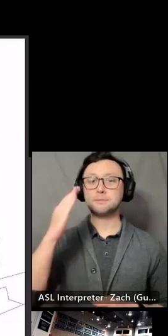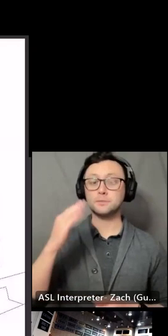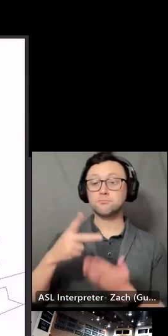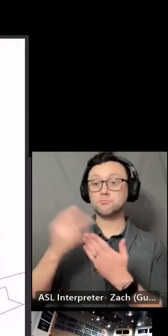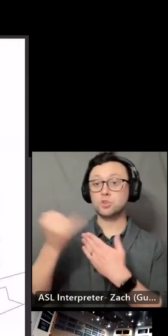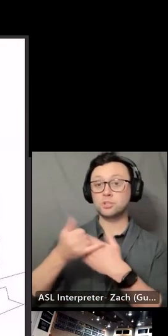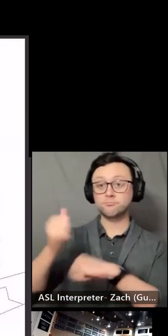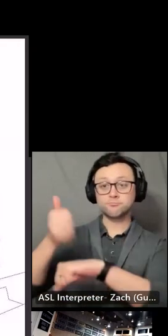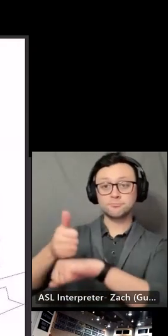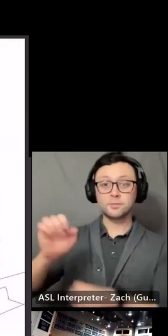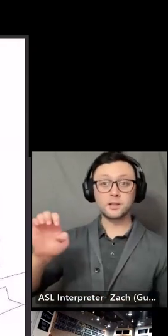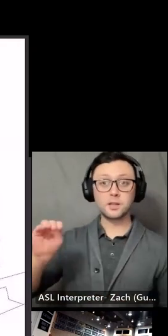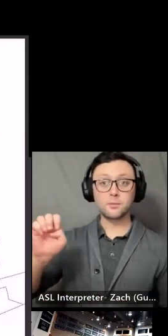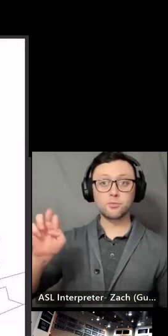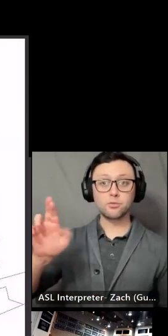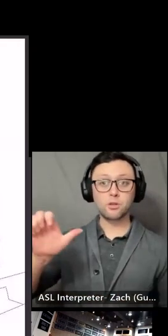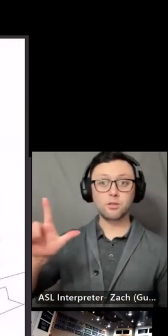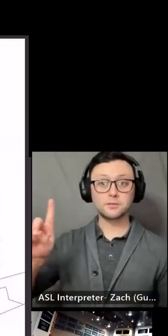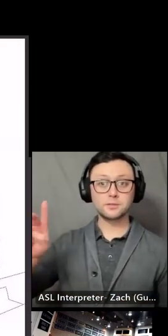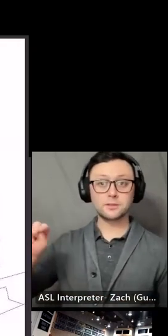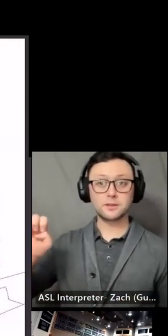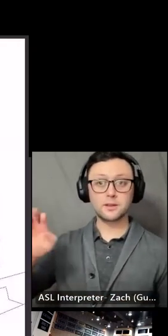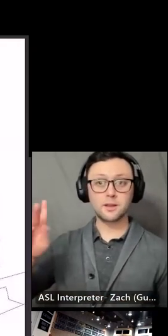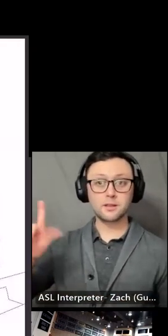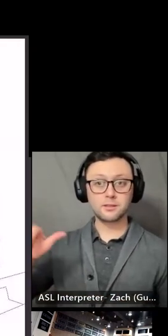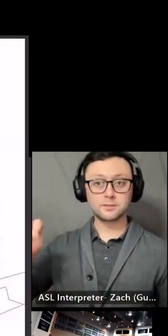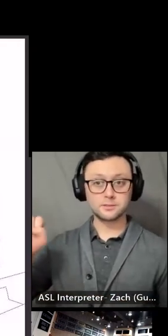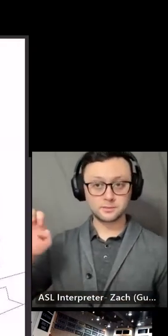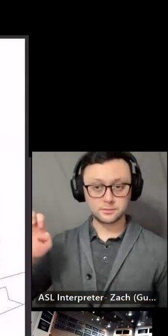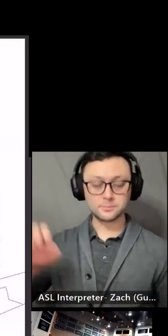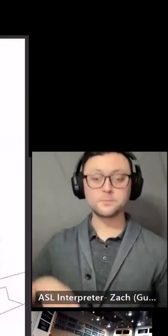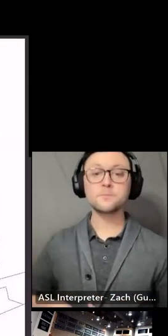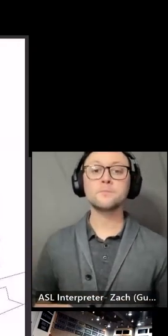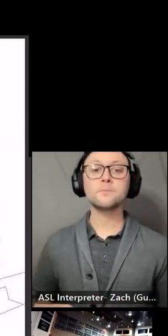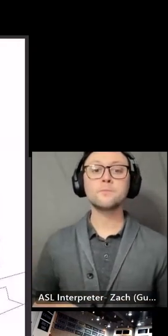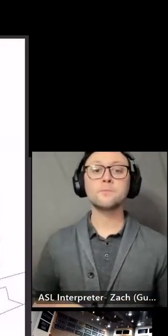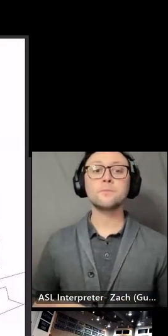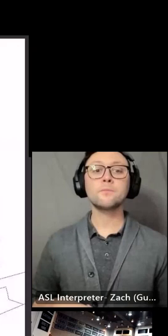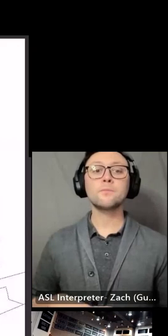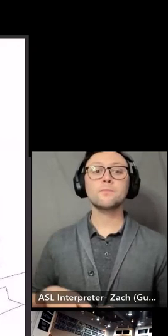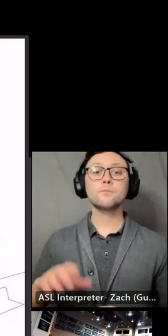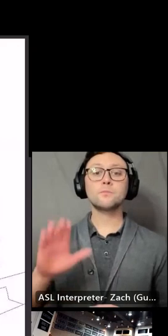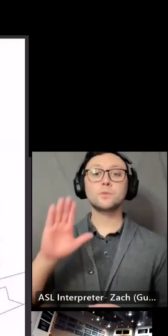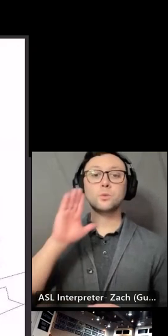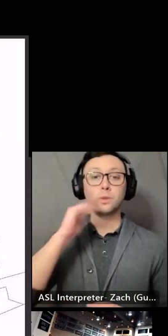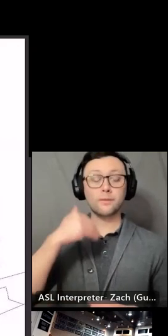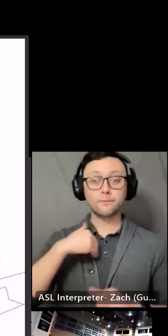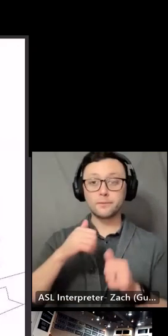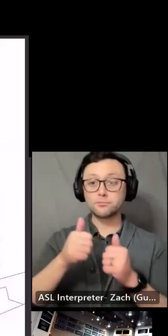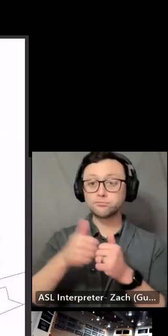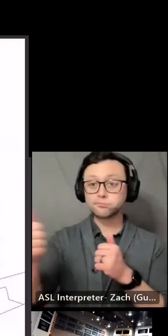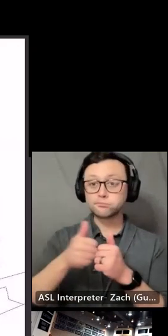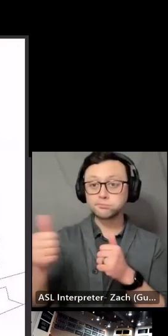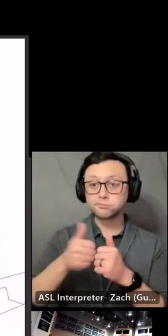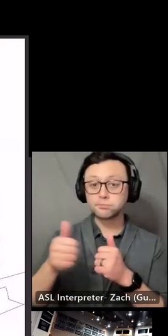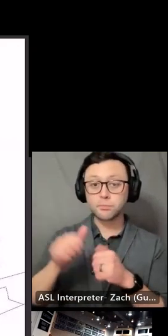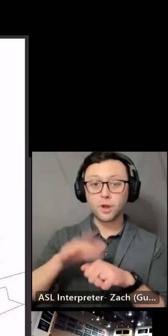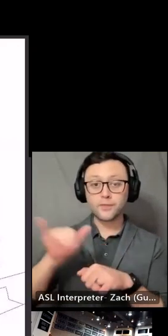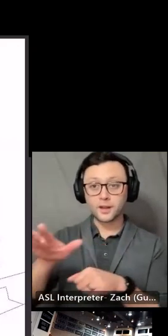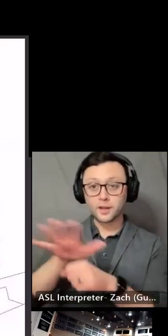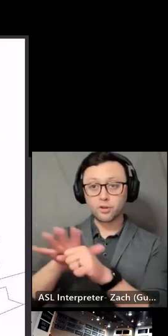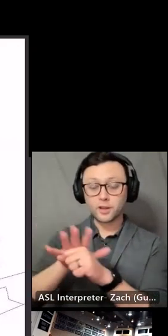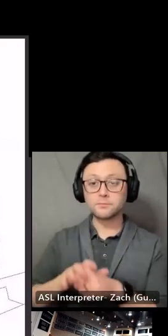mentioned before. You have buses running in front of the along the Emerald Necklace. The connection to Franklin